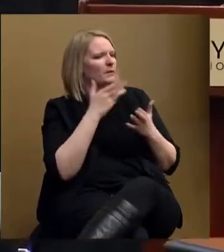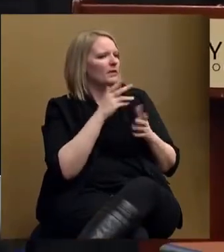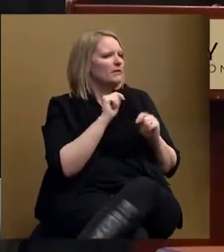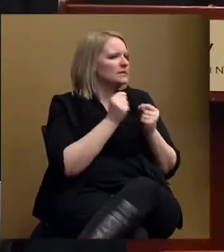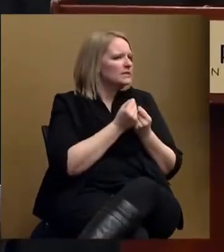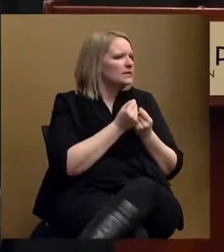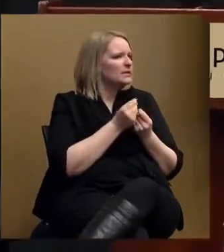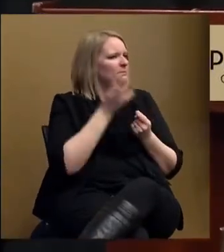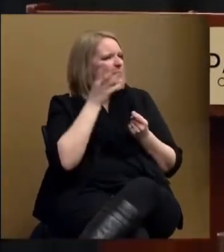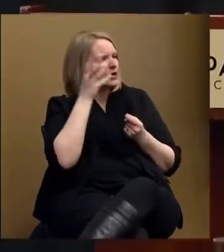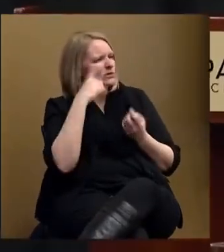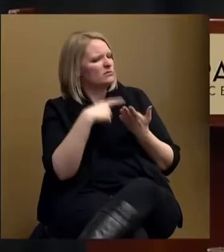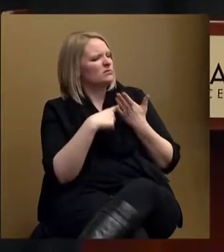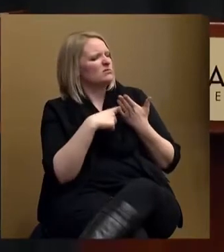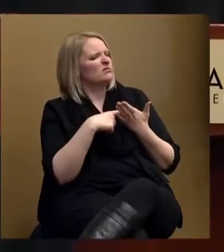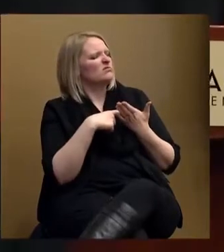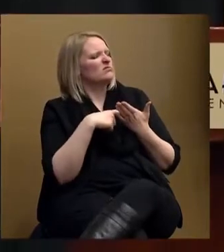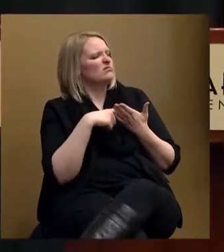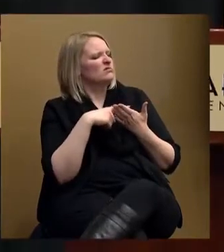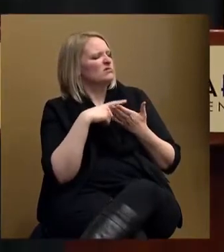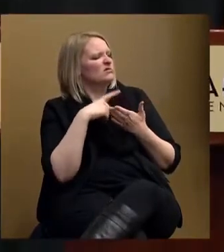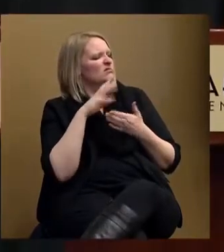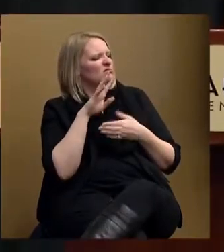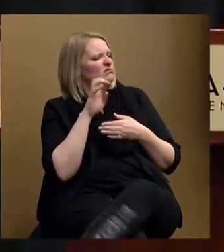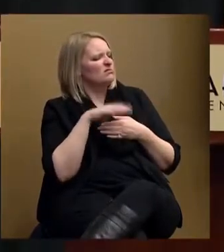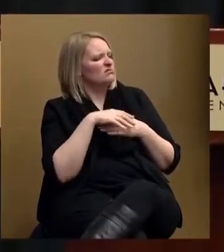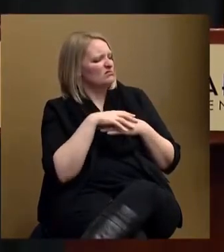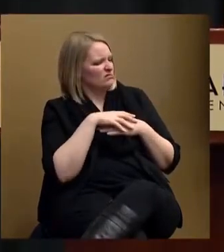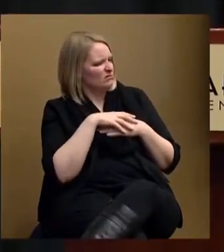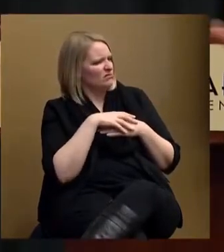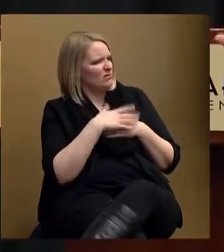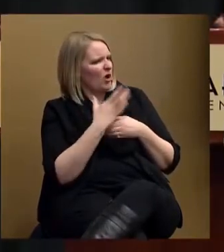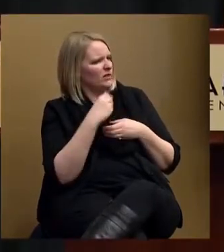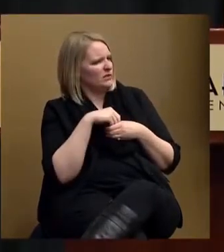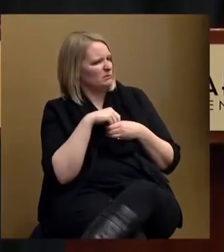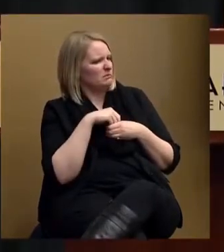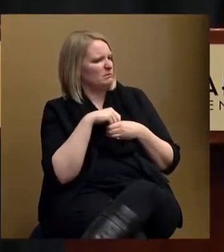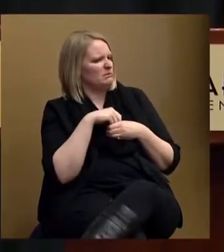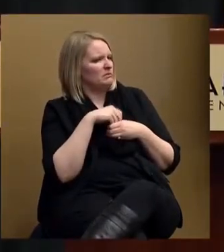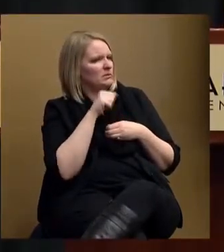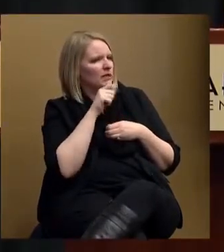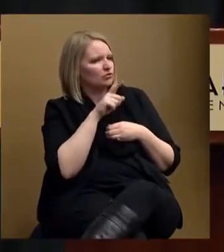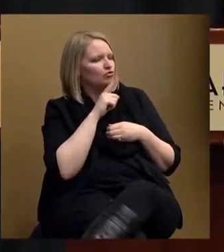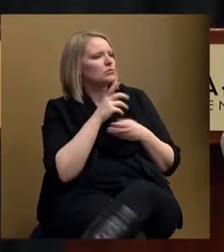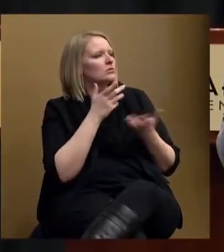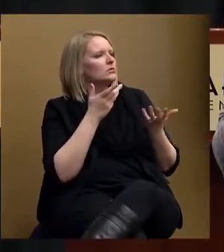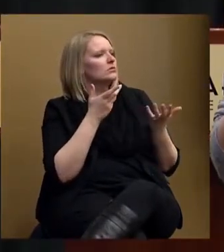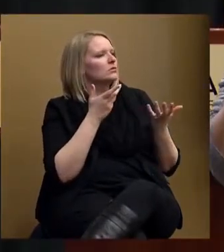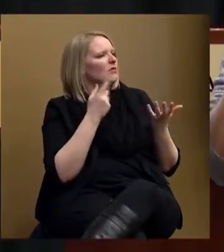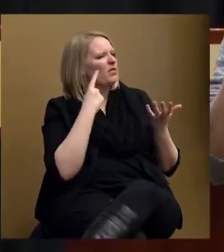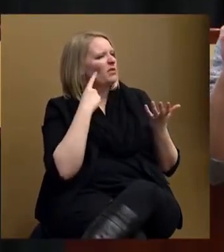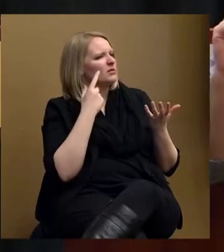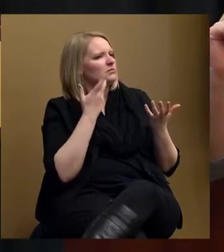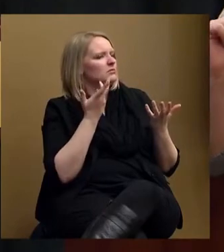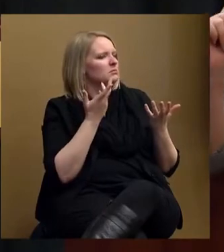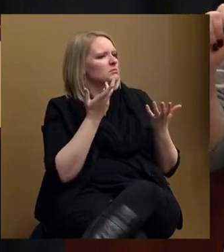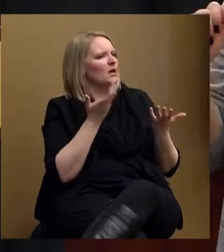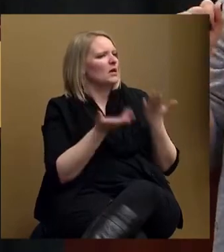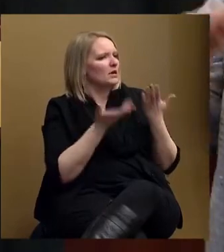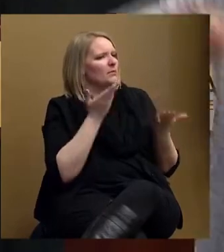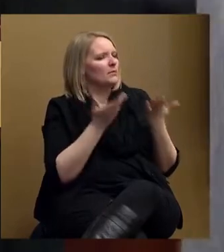have discussed that as a concern or a characteristic that they're seeing. So we definitely want to look at both of those